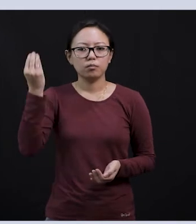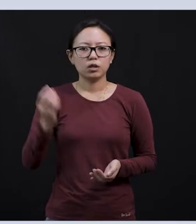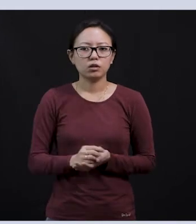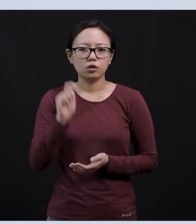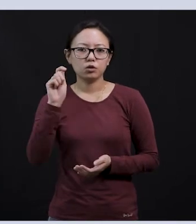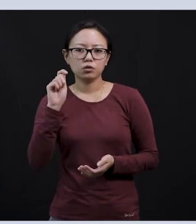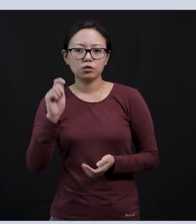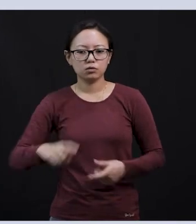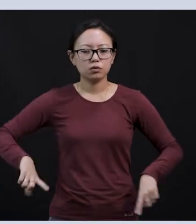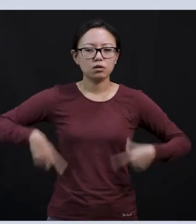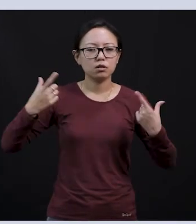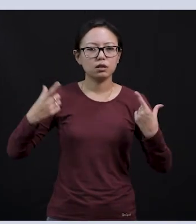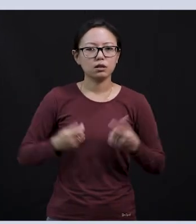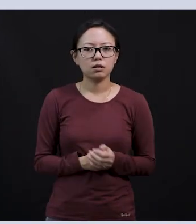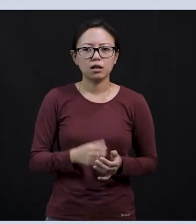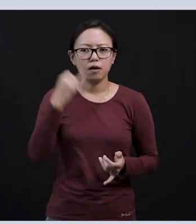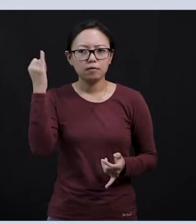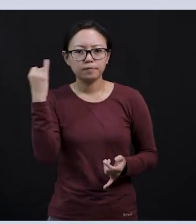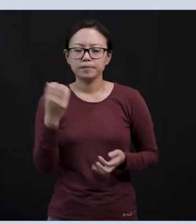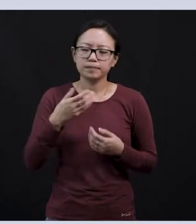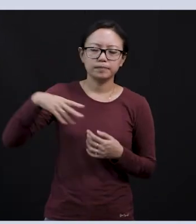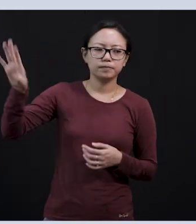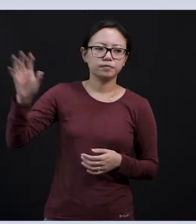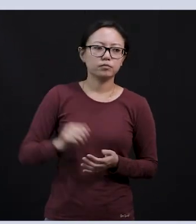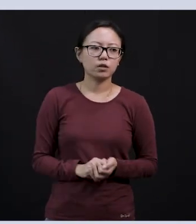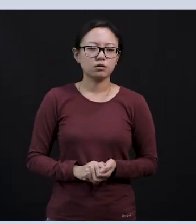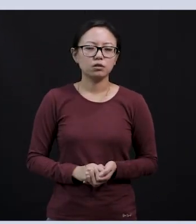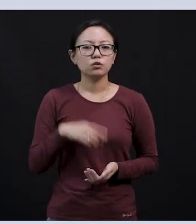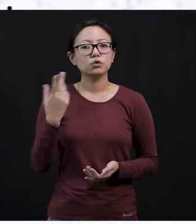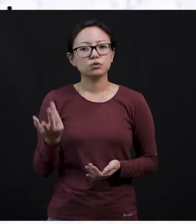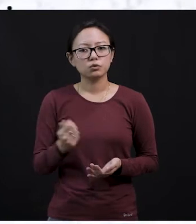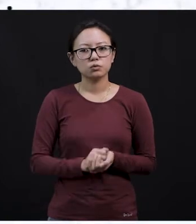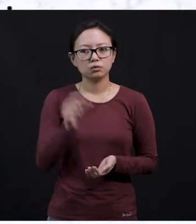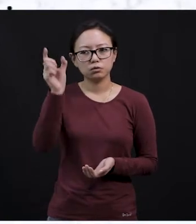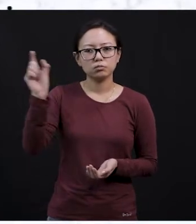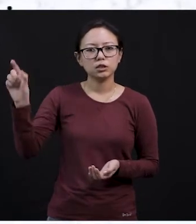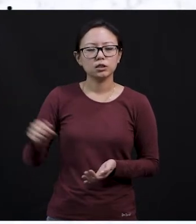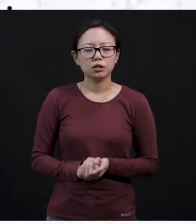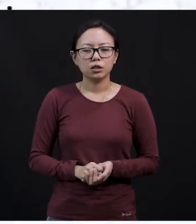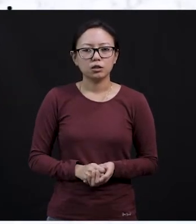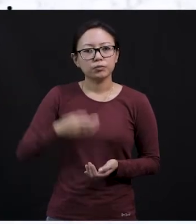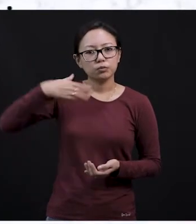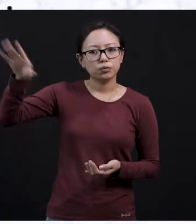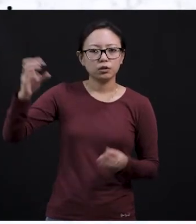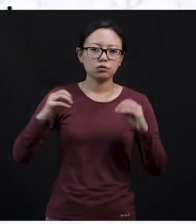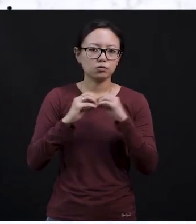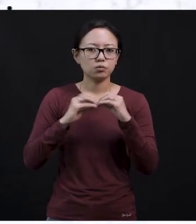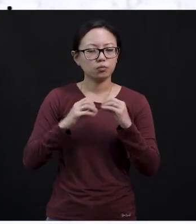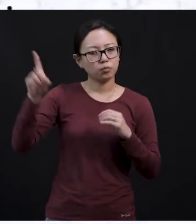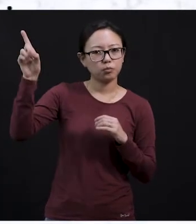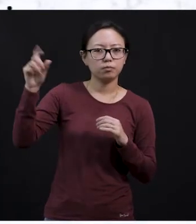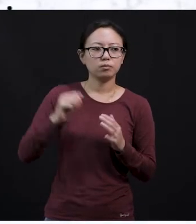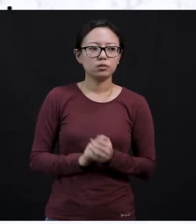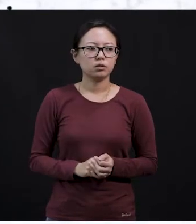facilities travel. So these were the traders who started traveling to Bombay. In 1853, the